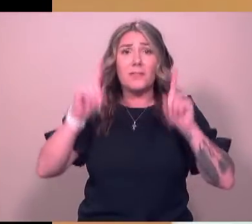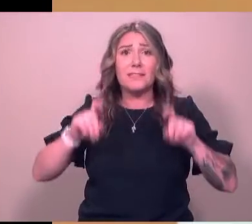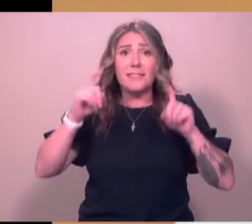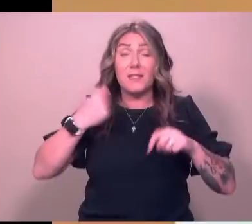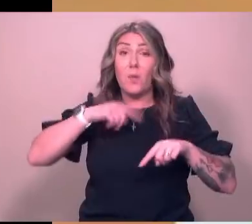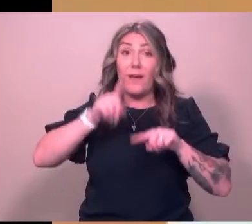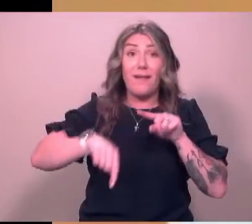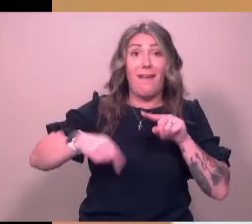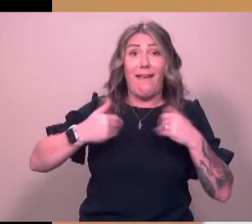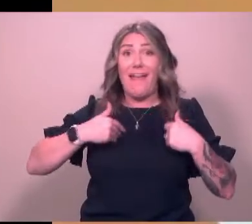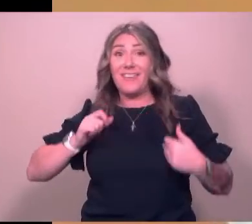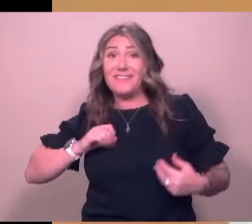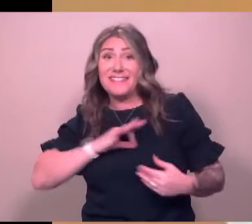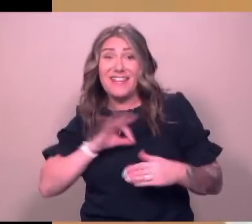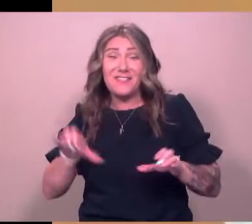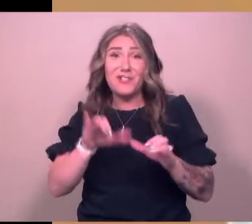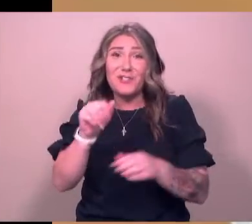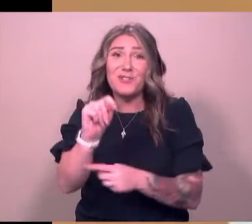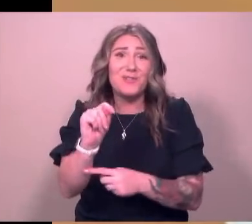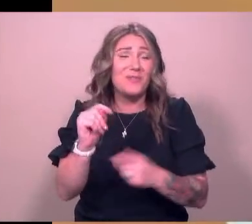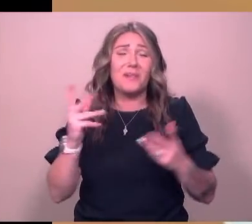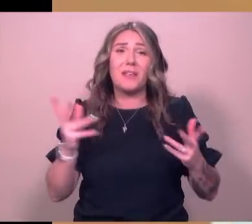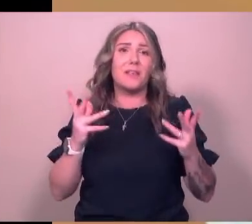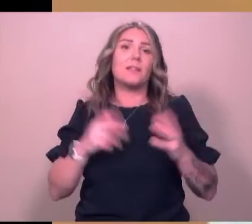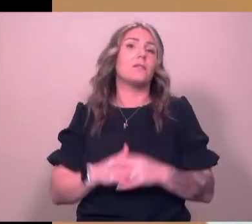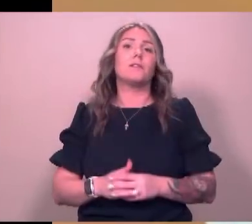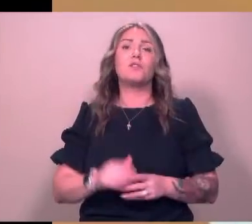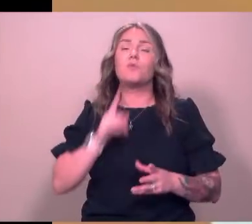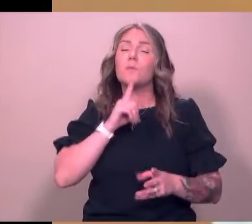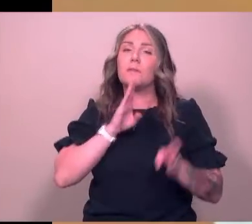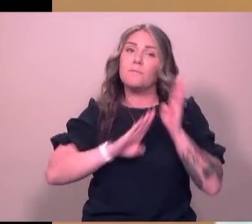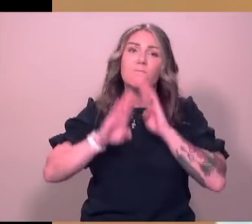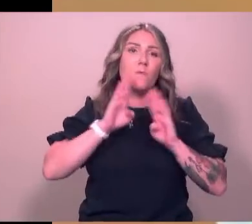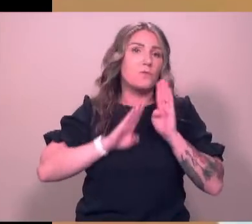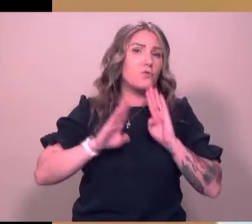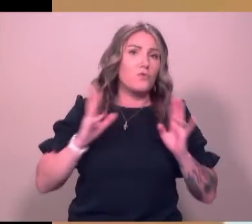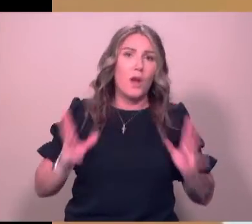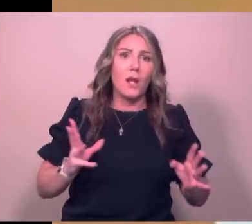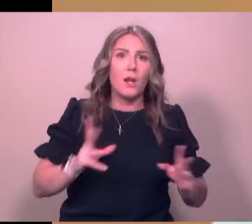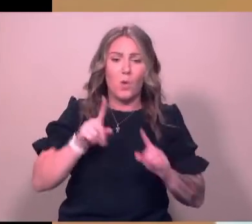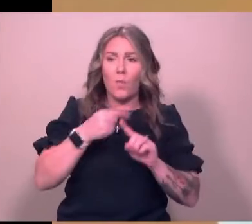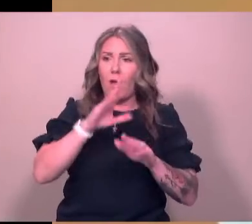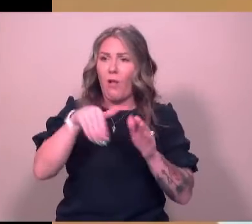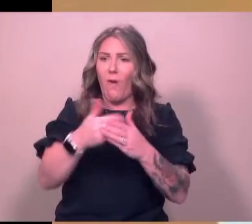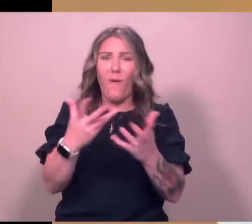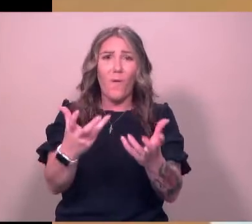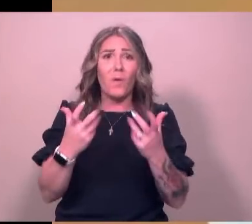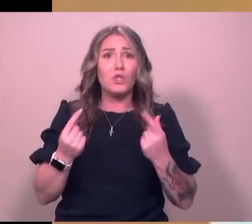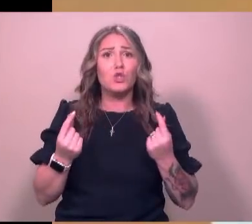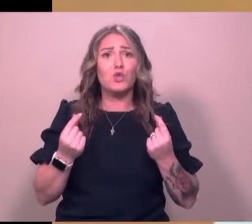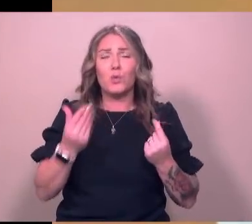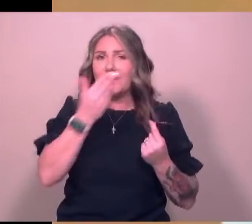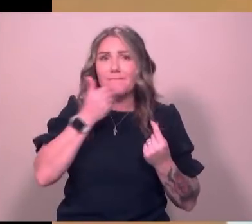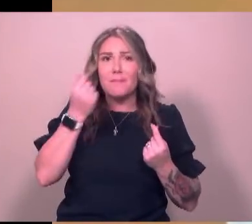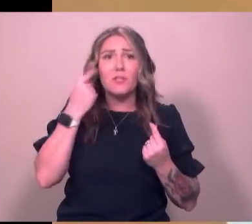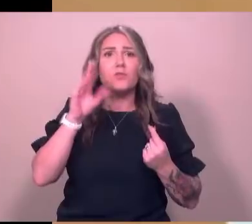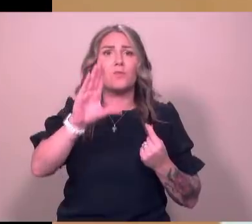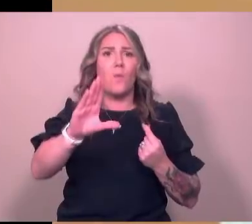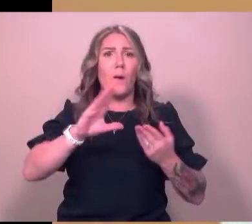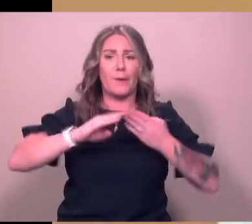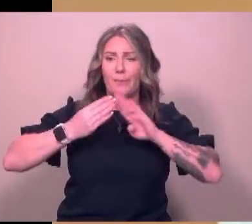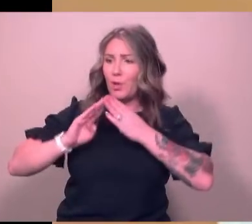get the staff to do it. It's just, it's really frustrating when all you want to do is the best for your